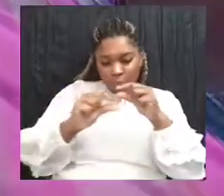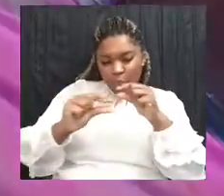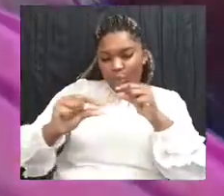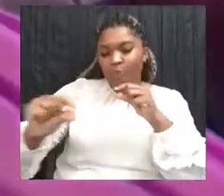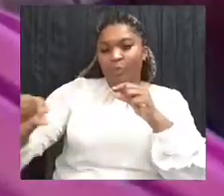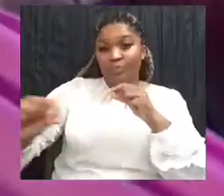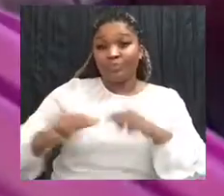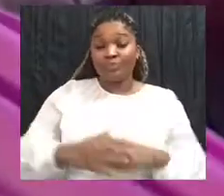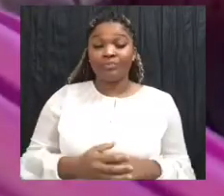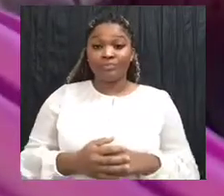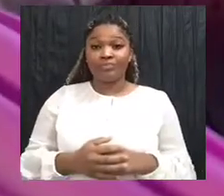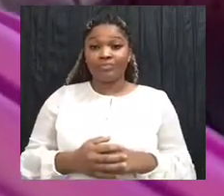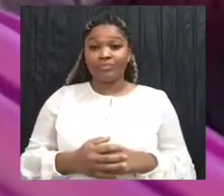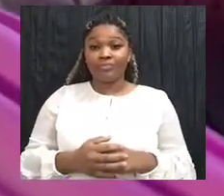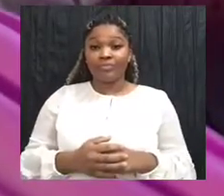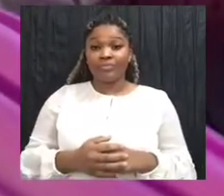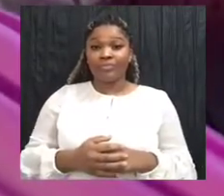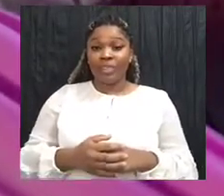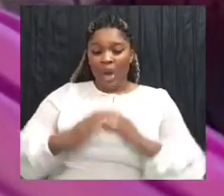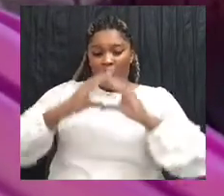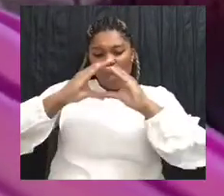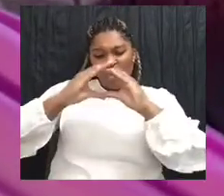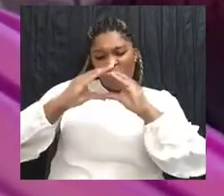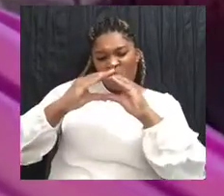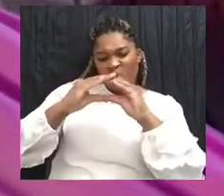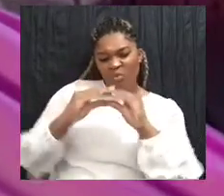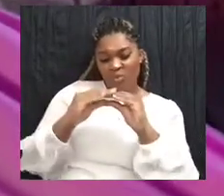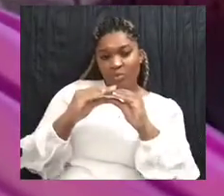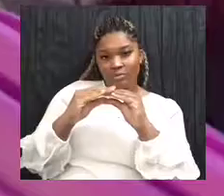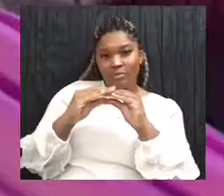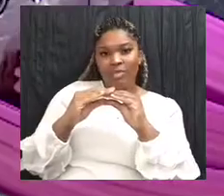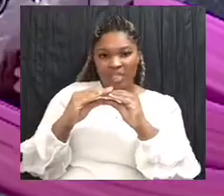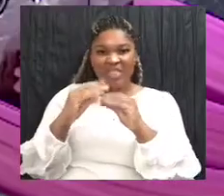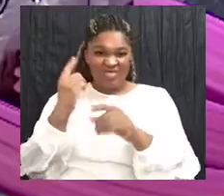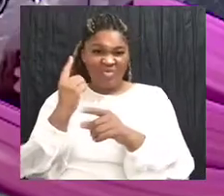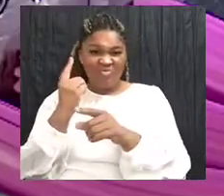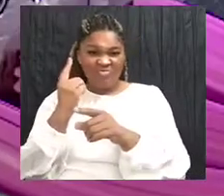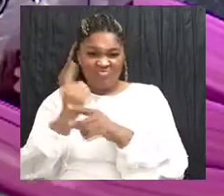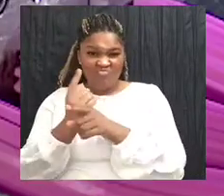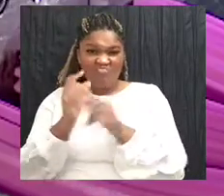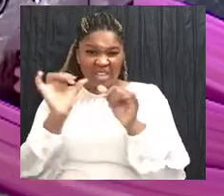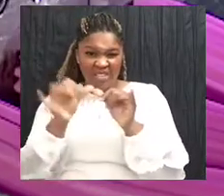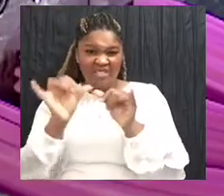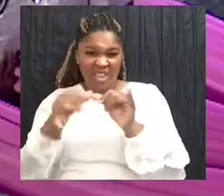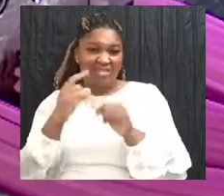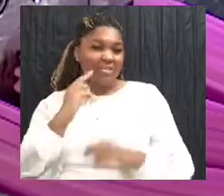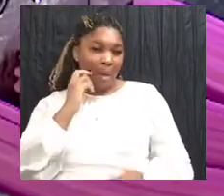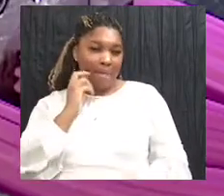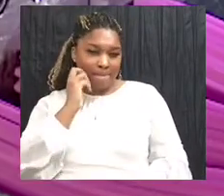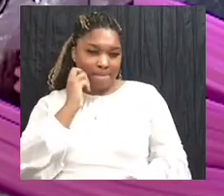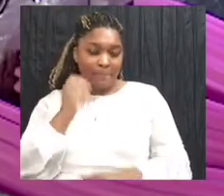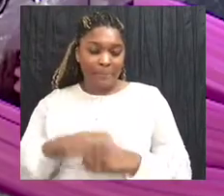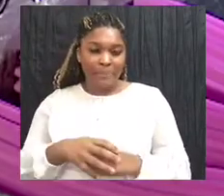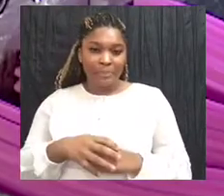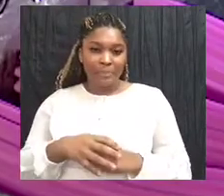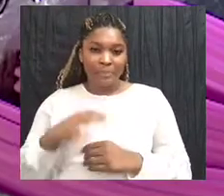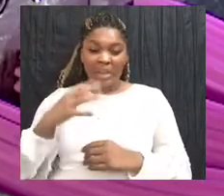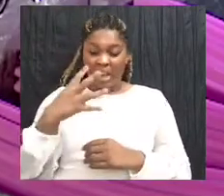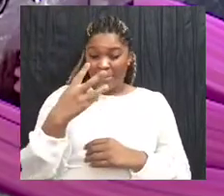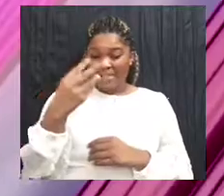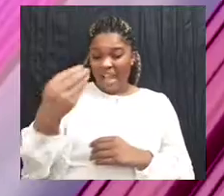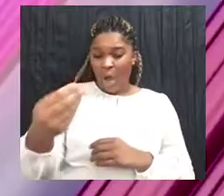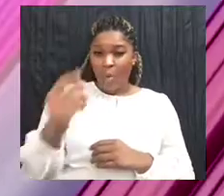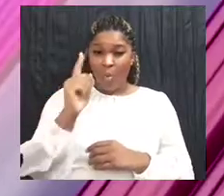The extruders squeeze each strip down to the actual width of a piece of bubblegum. It comes out as one